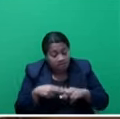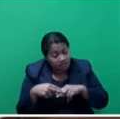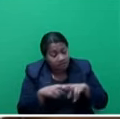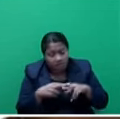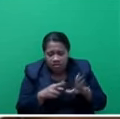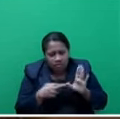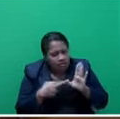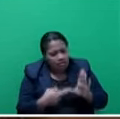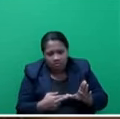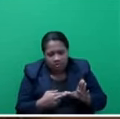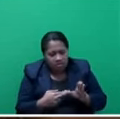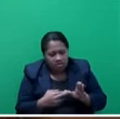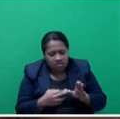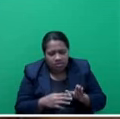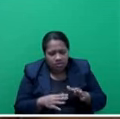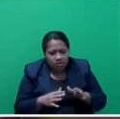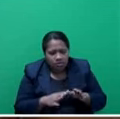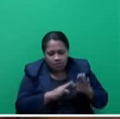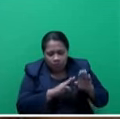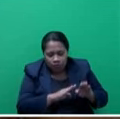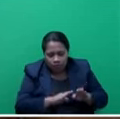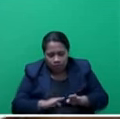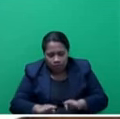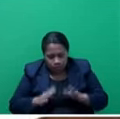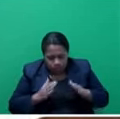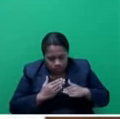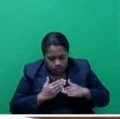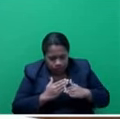swiftly to contain COVID-19 and to keep it from entering our